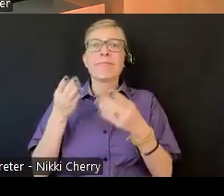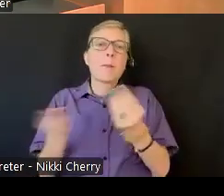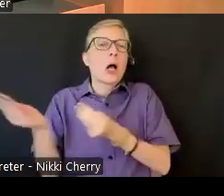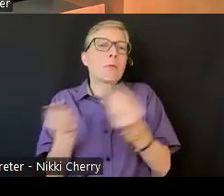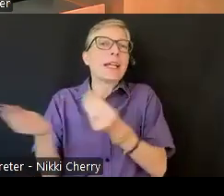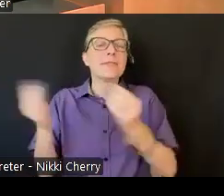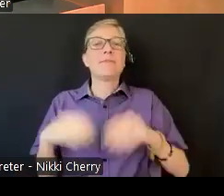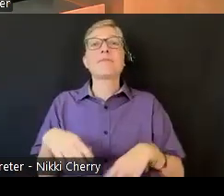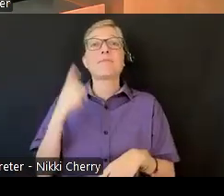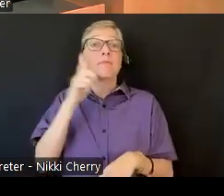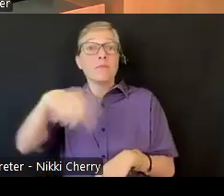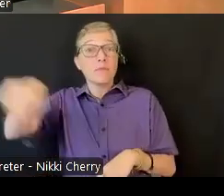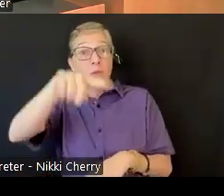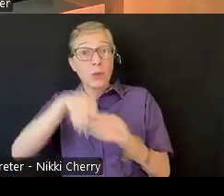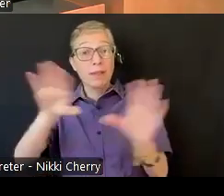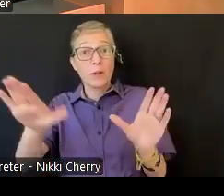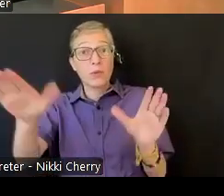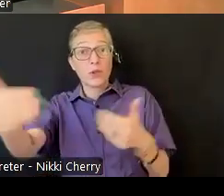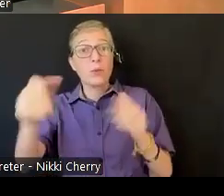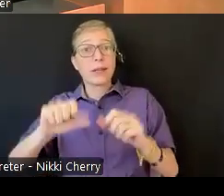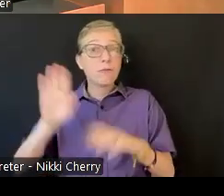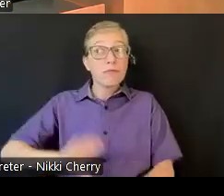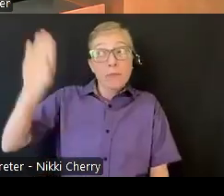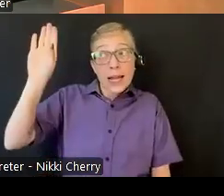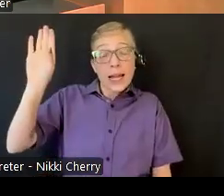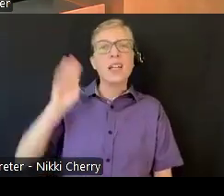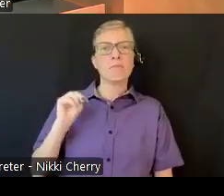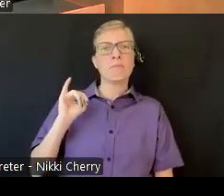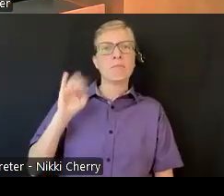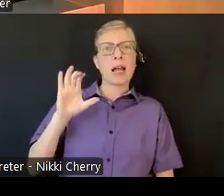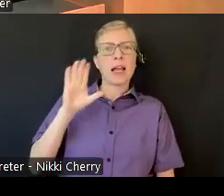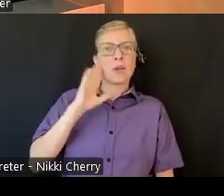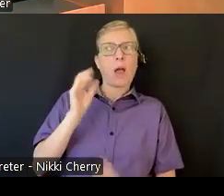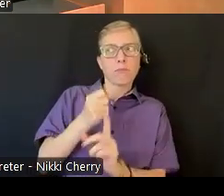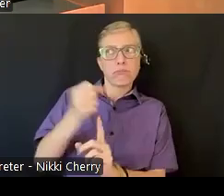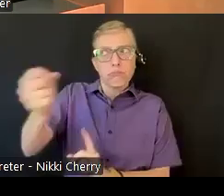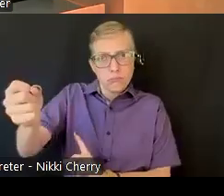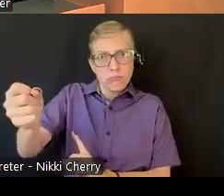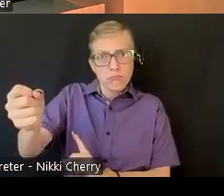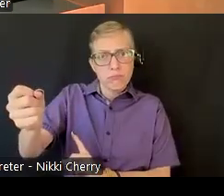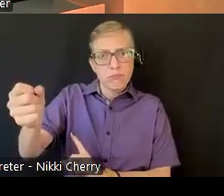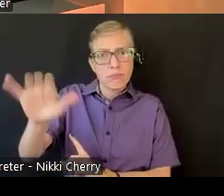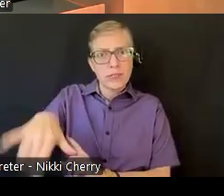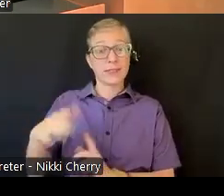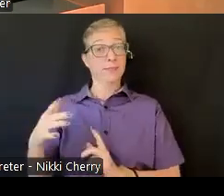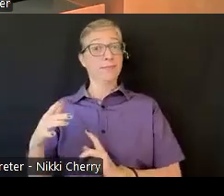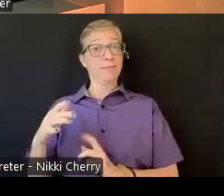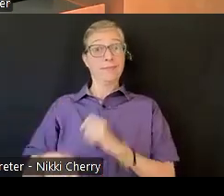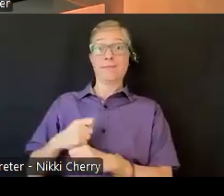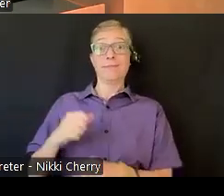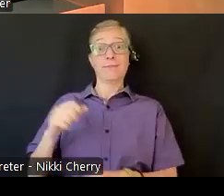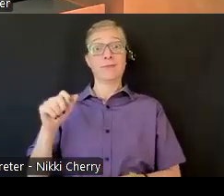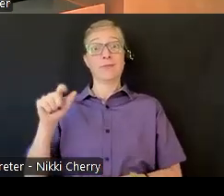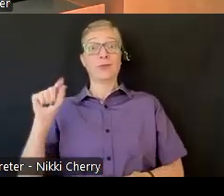in the room, you can either raise your hand and have a mic delivered to you. That's a 2025 service, I heard from Sean.